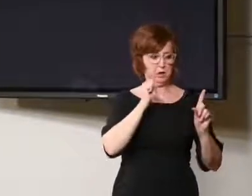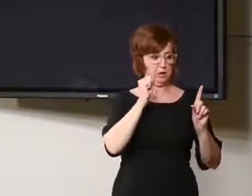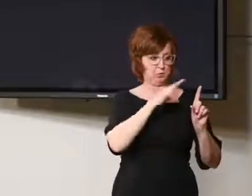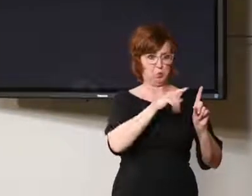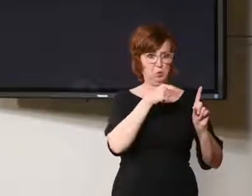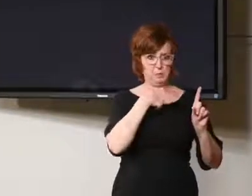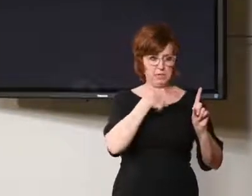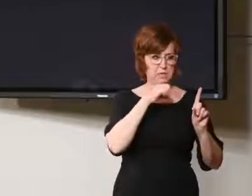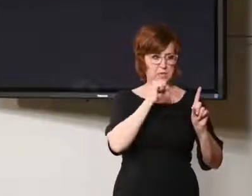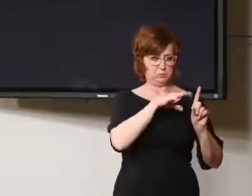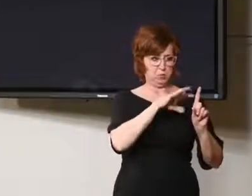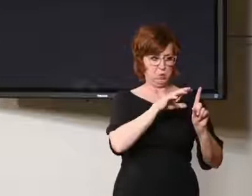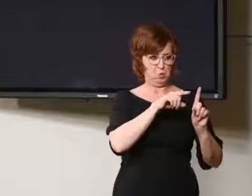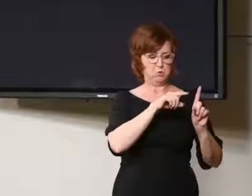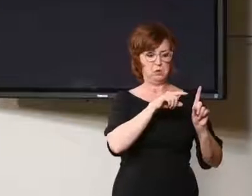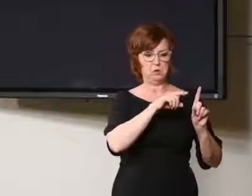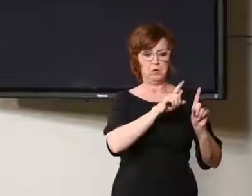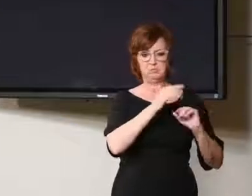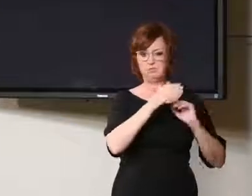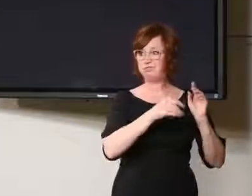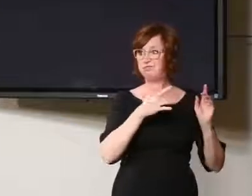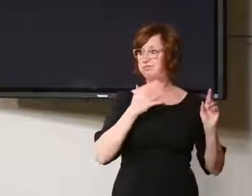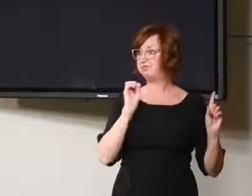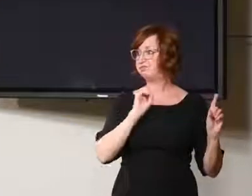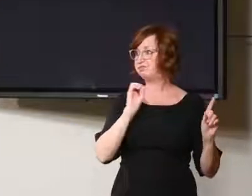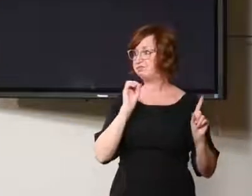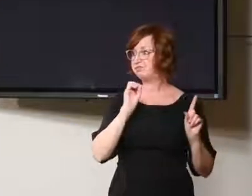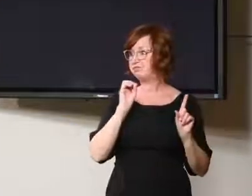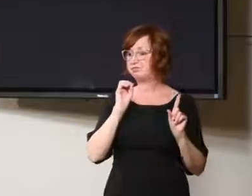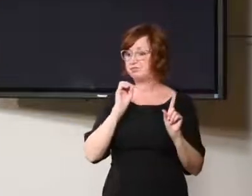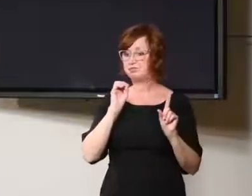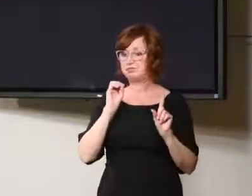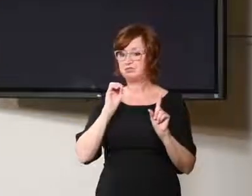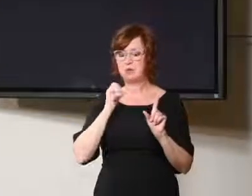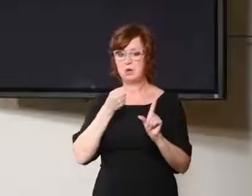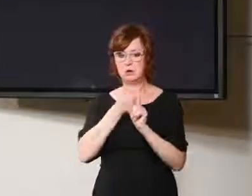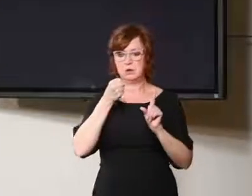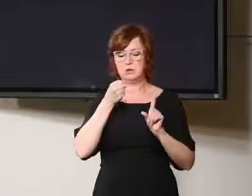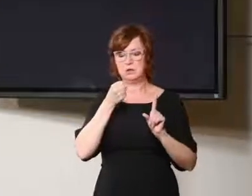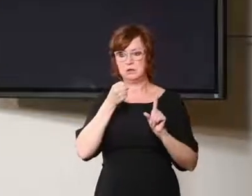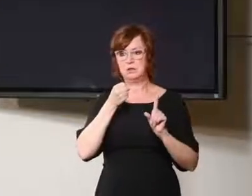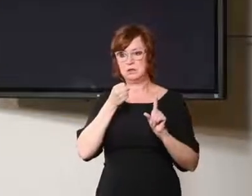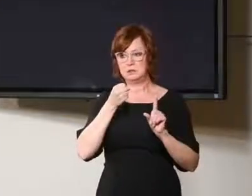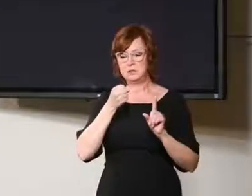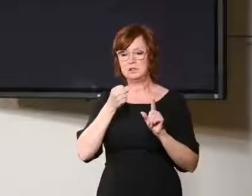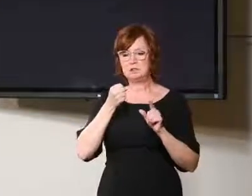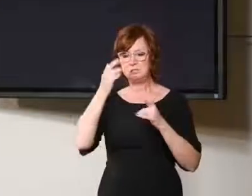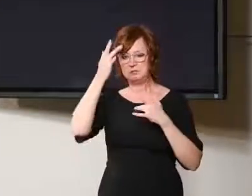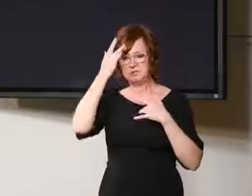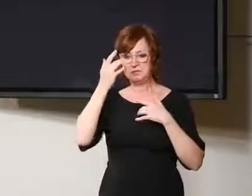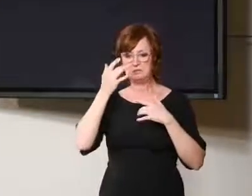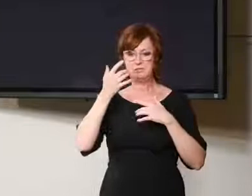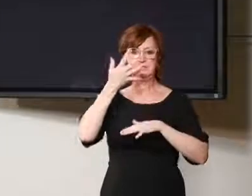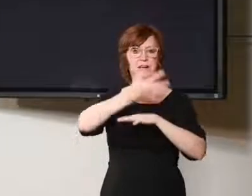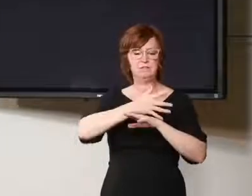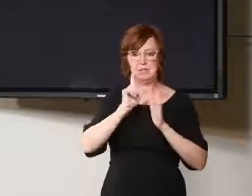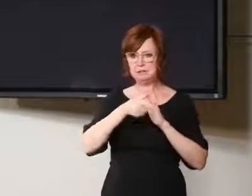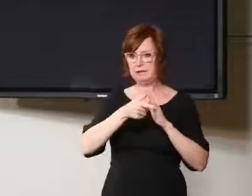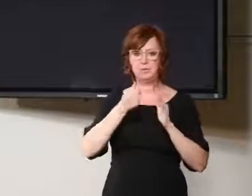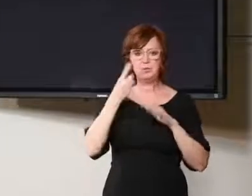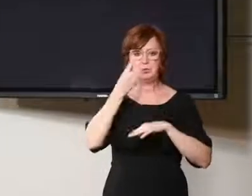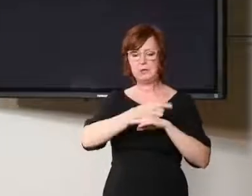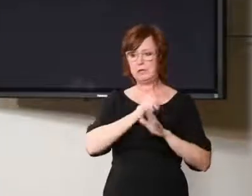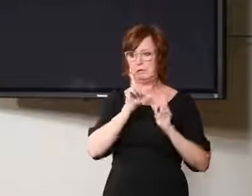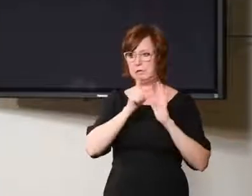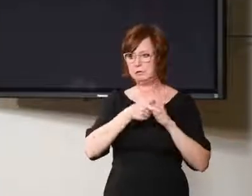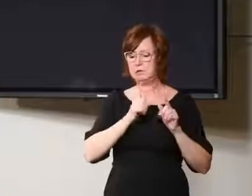that irrespective of your age group, most people actually recover fully within 2 weeks. So that's the good news. Out of 194,